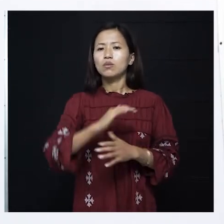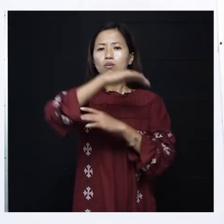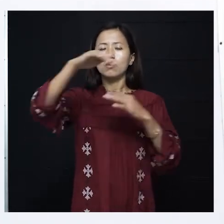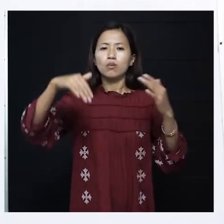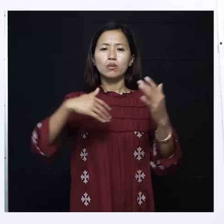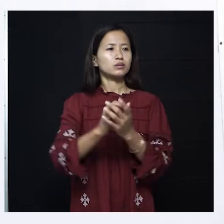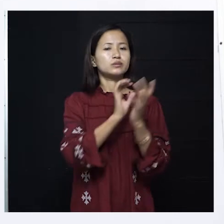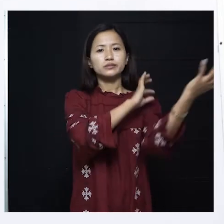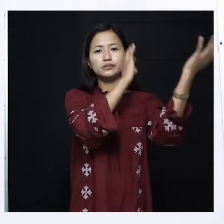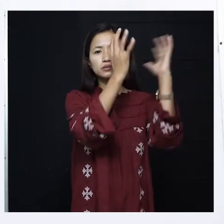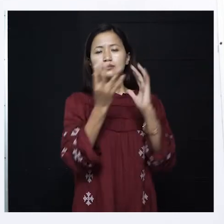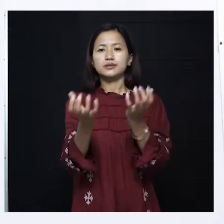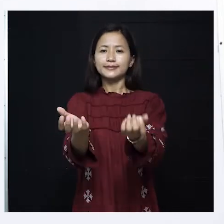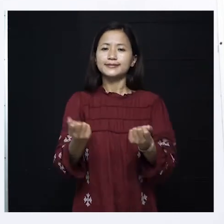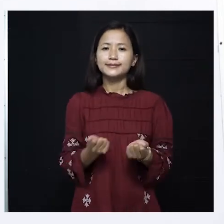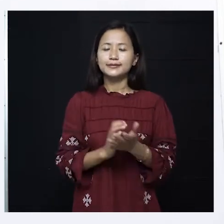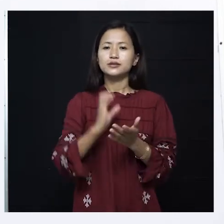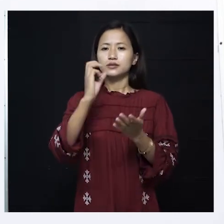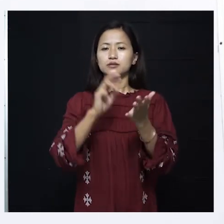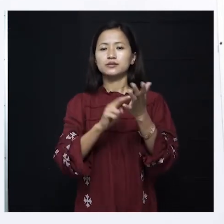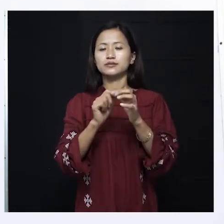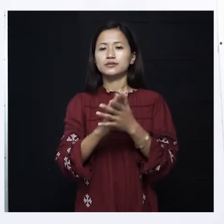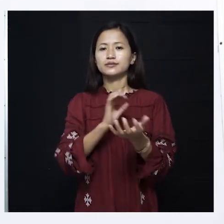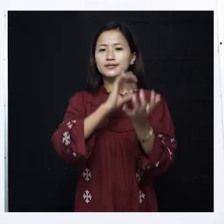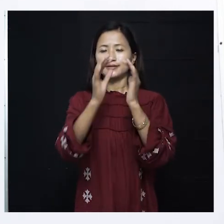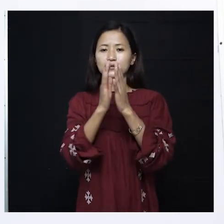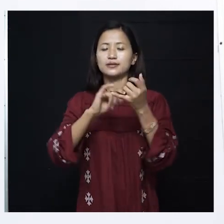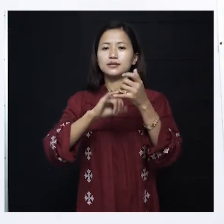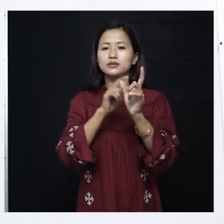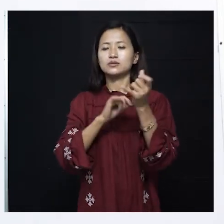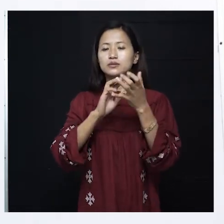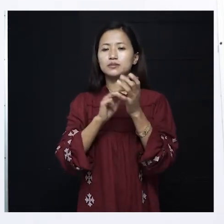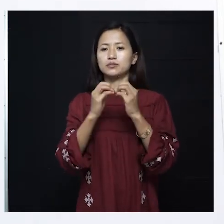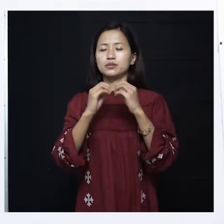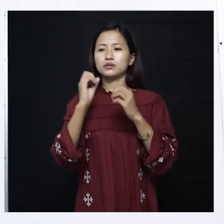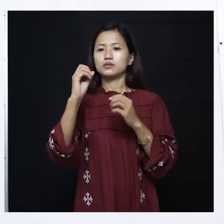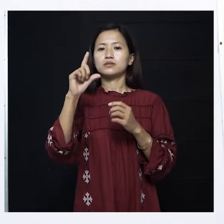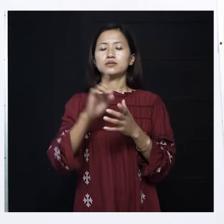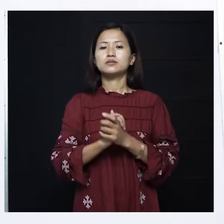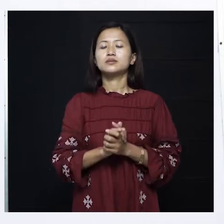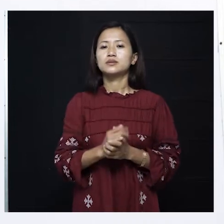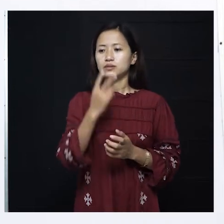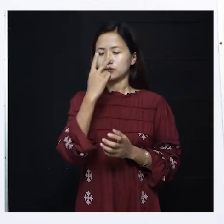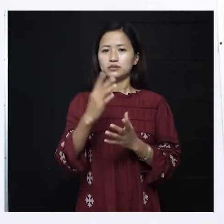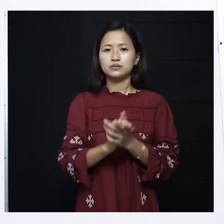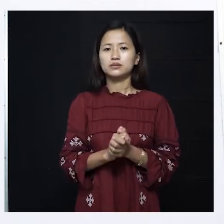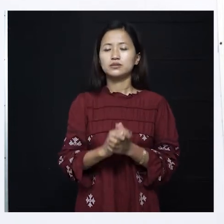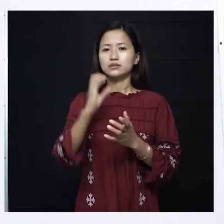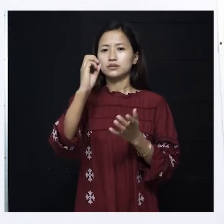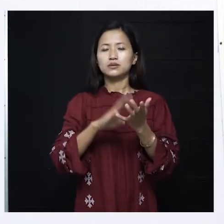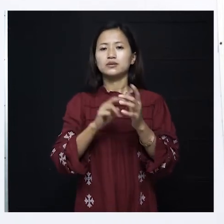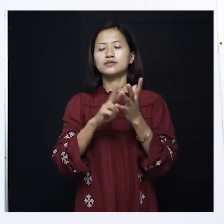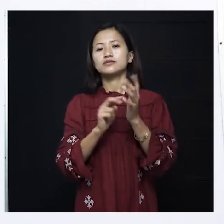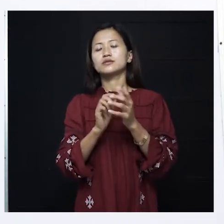whole world accept this conventional sign and symbol. Okay, now when we look at this